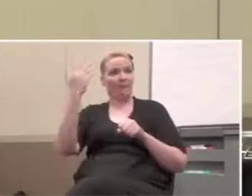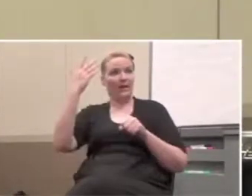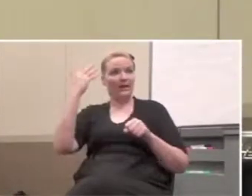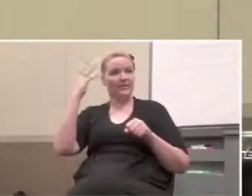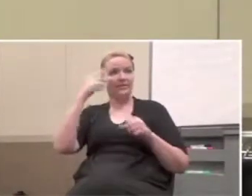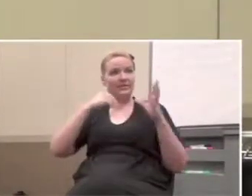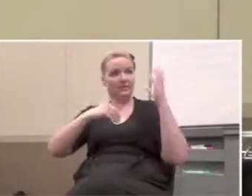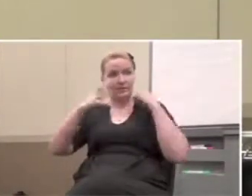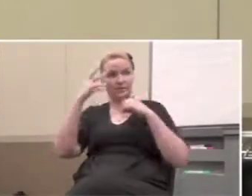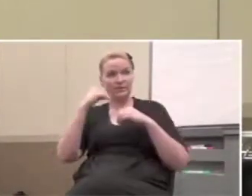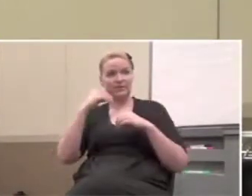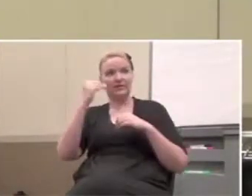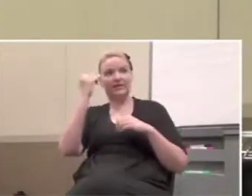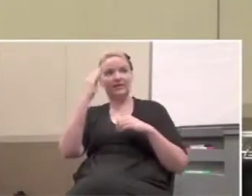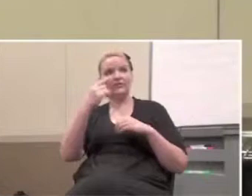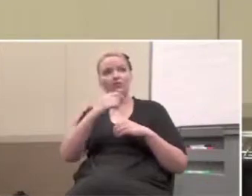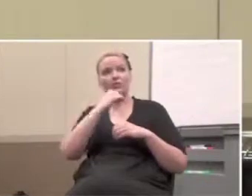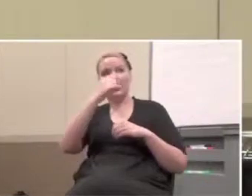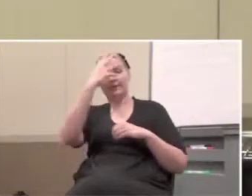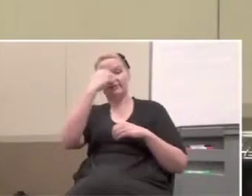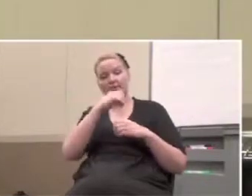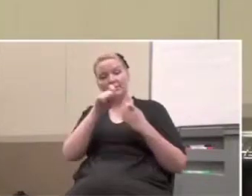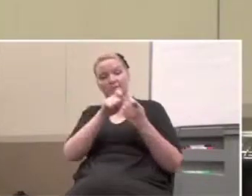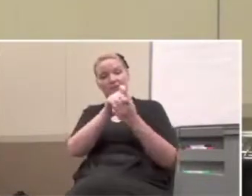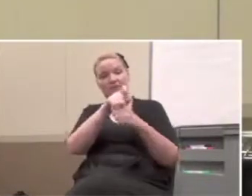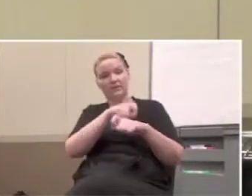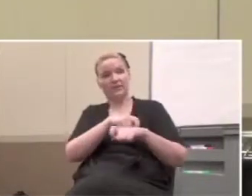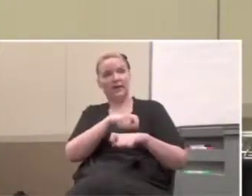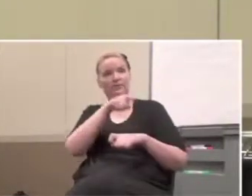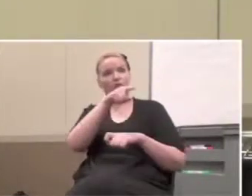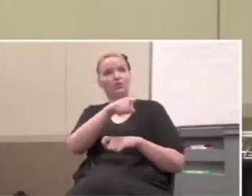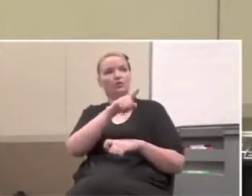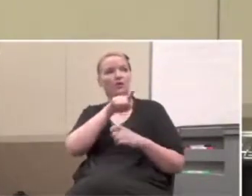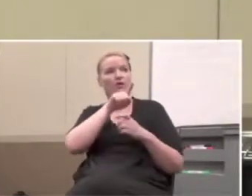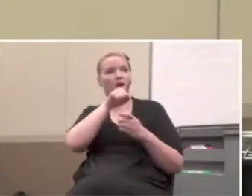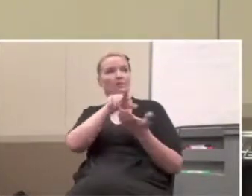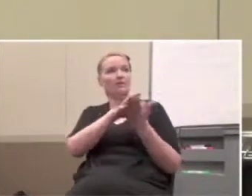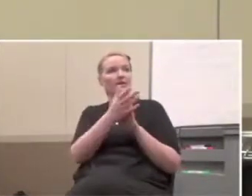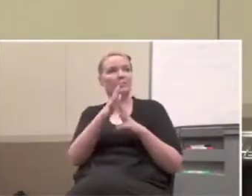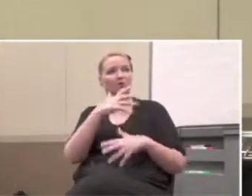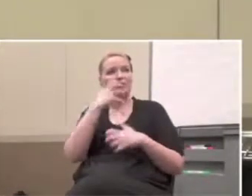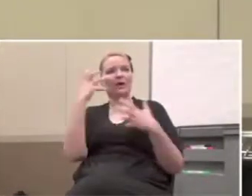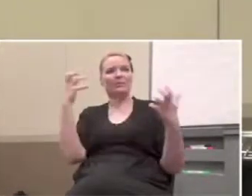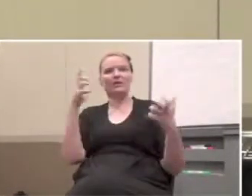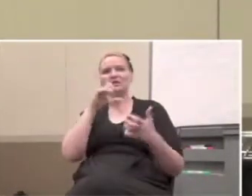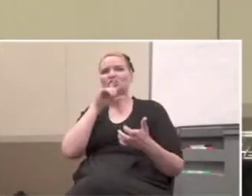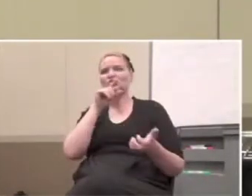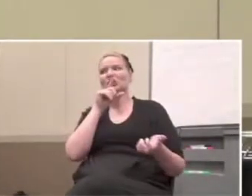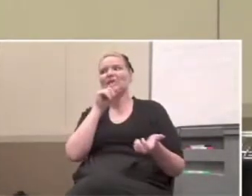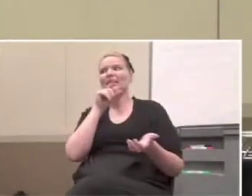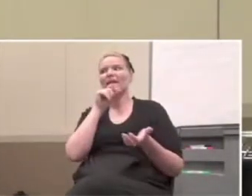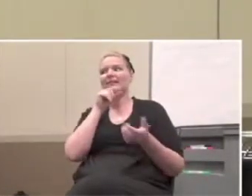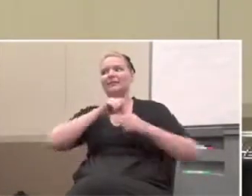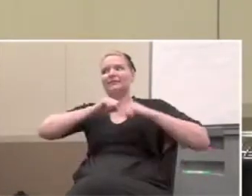that if you don't go to bed at this hour, you are very crabby the next morning and